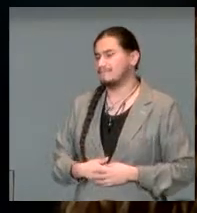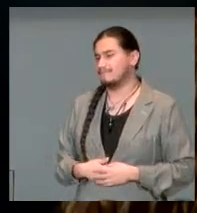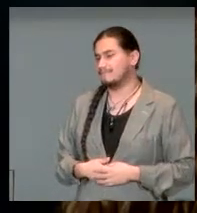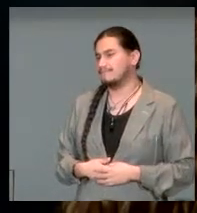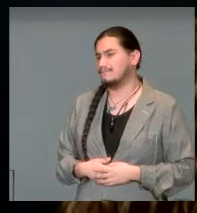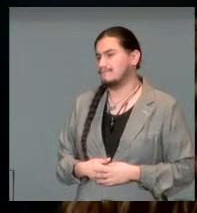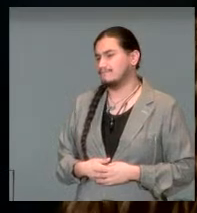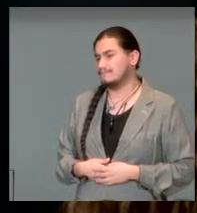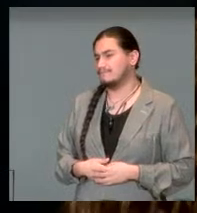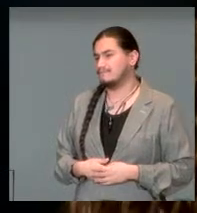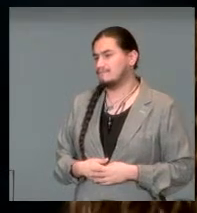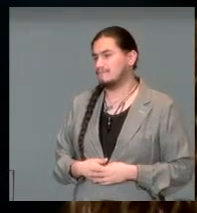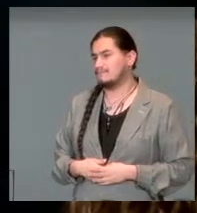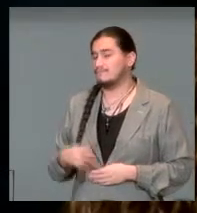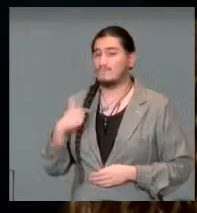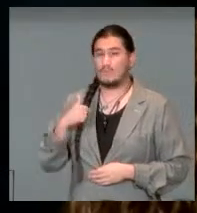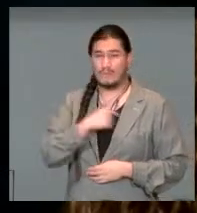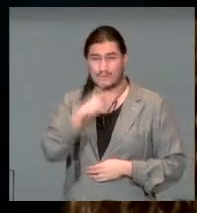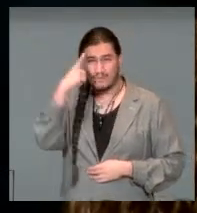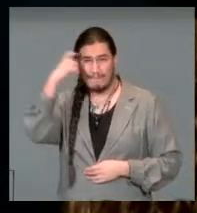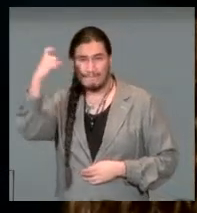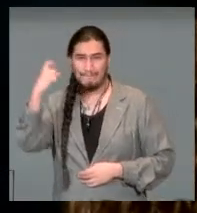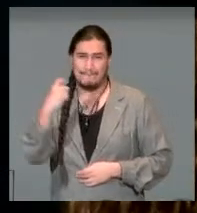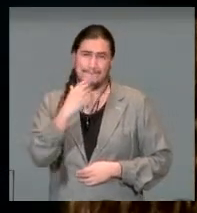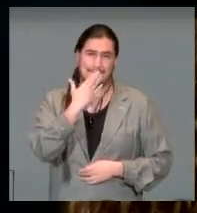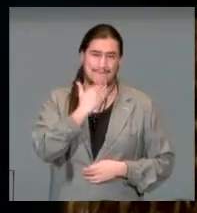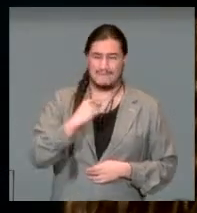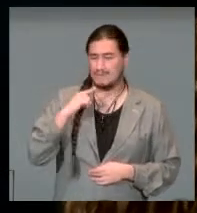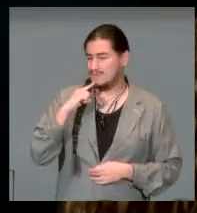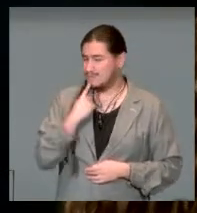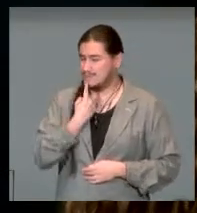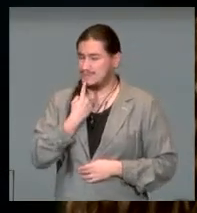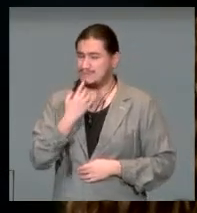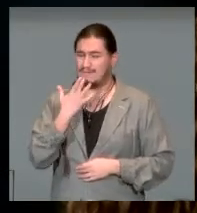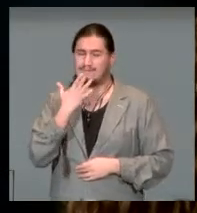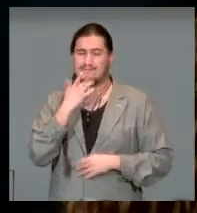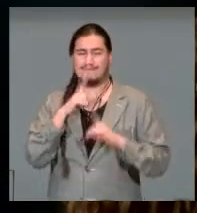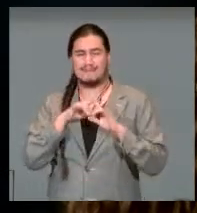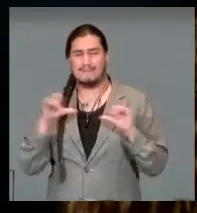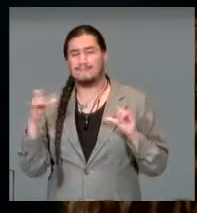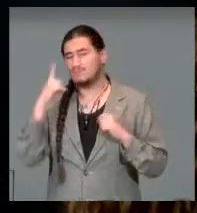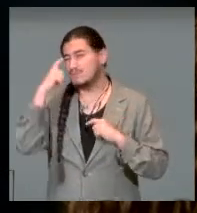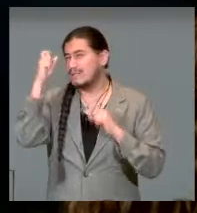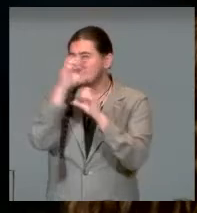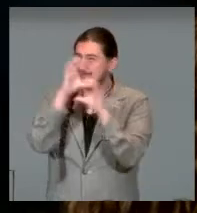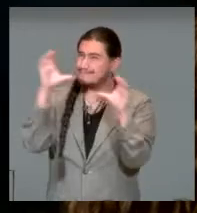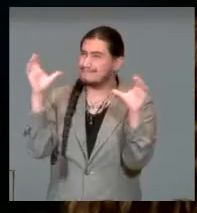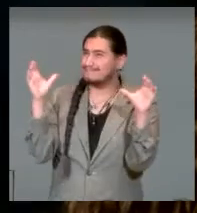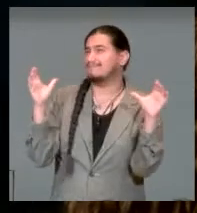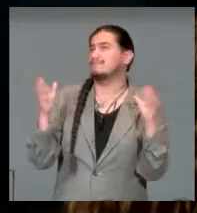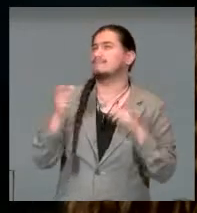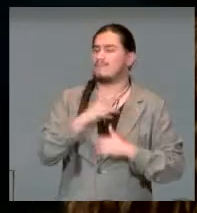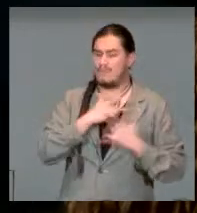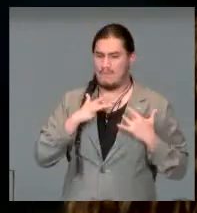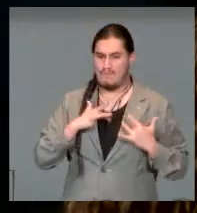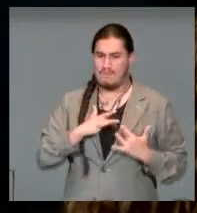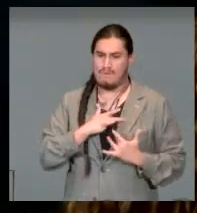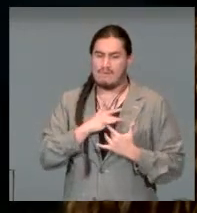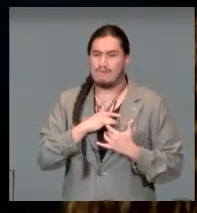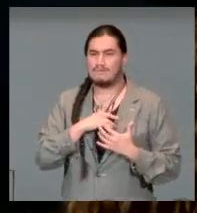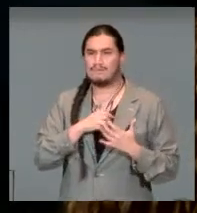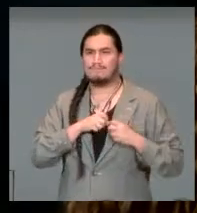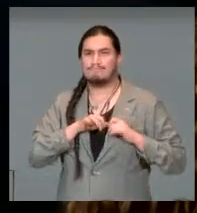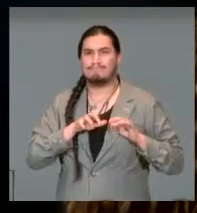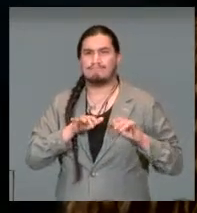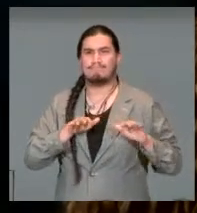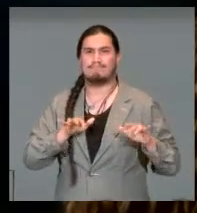When we dream in bittersweet tongues, when we dream in bittersweet tongues, our hearts are